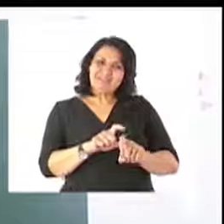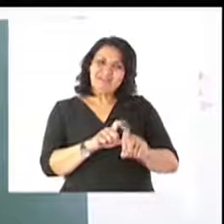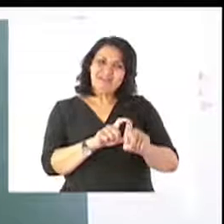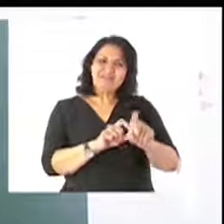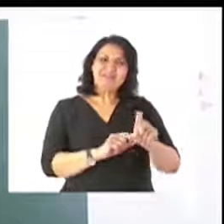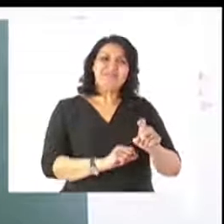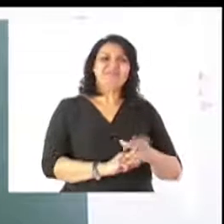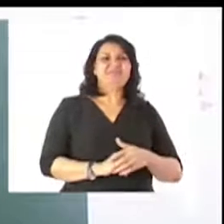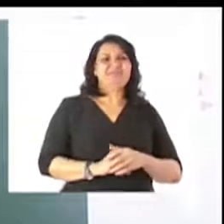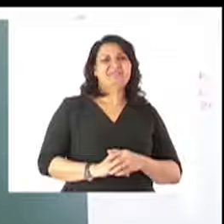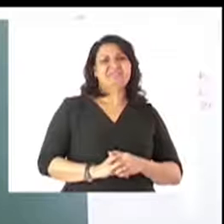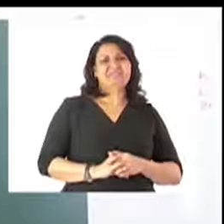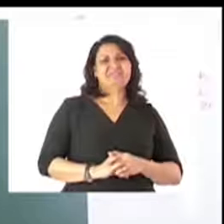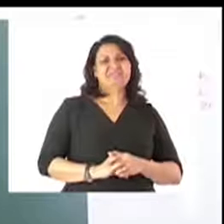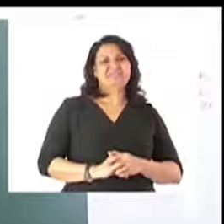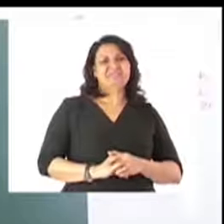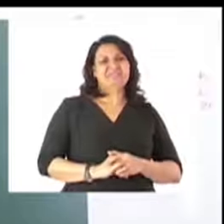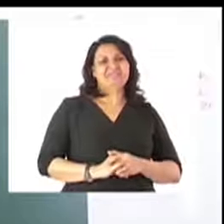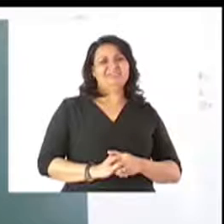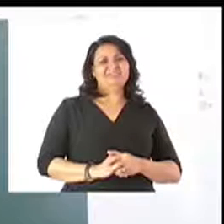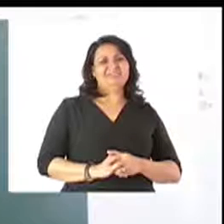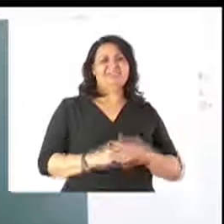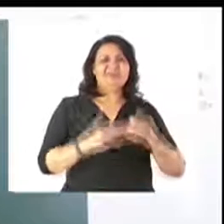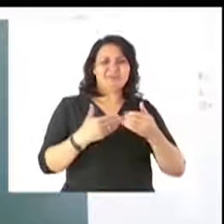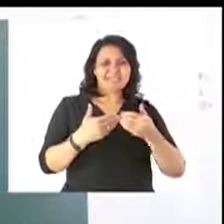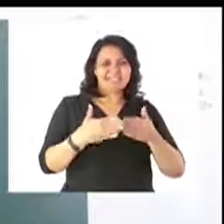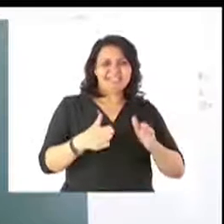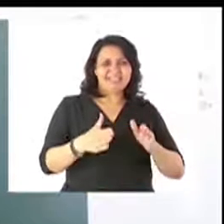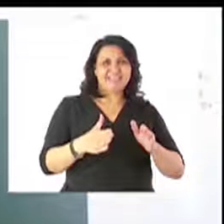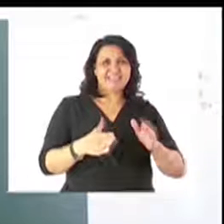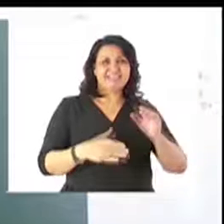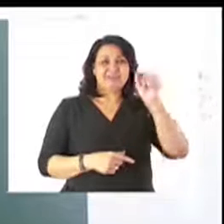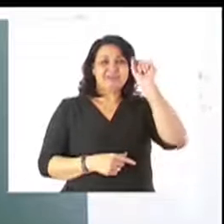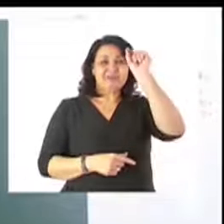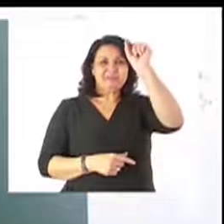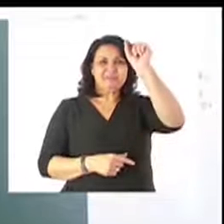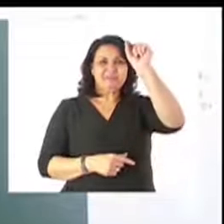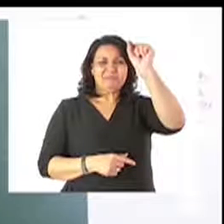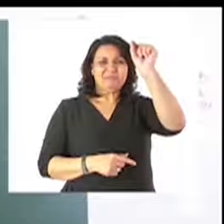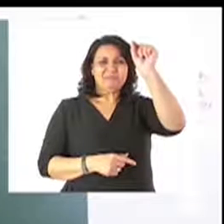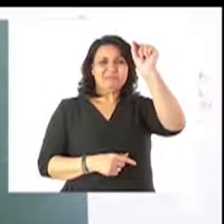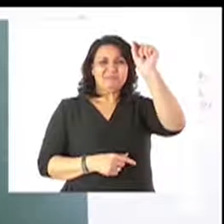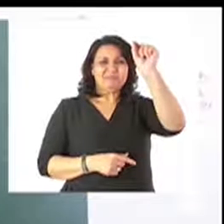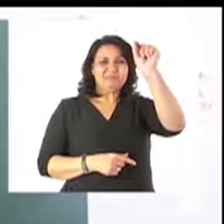eyes. We're going to start on top.